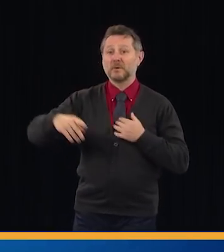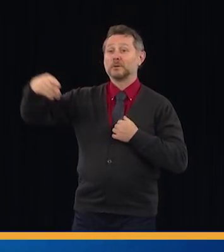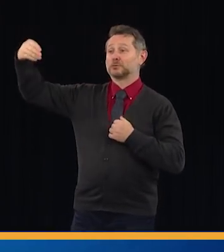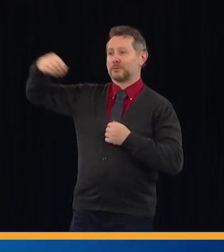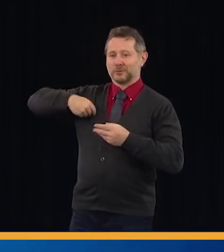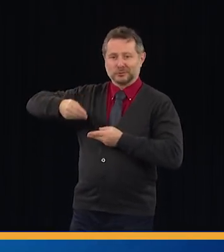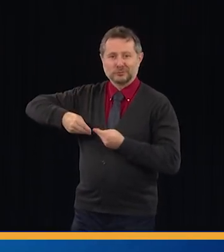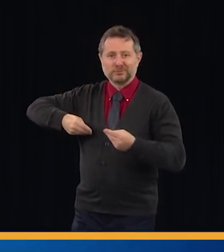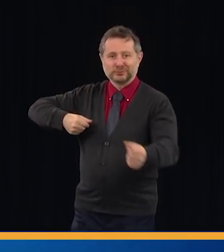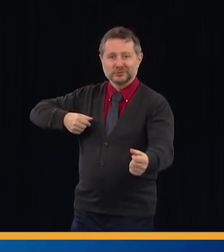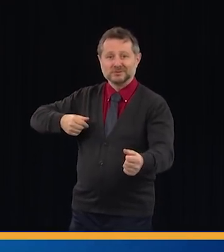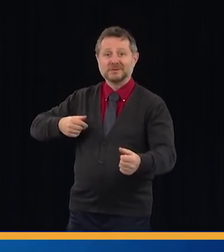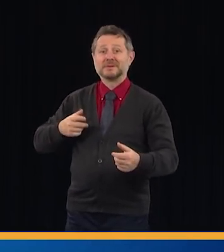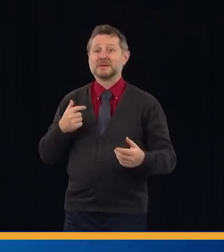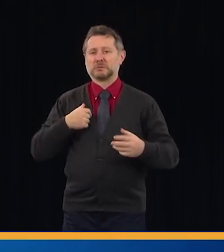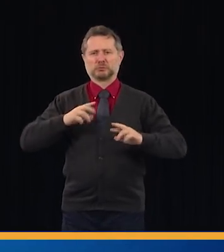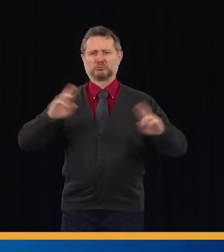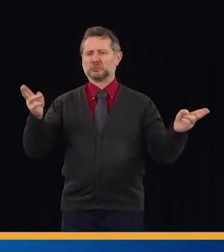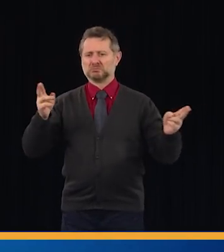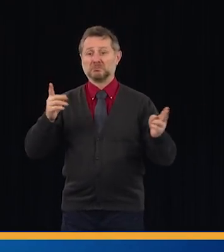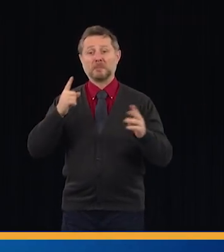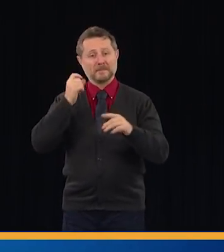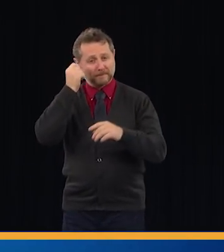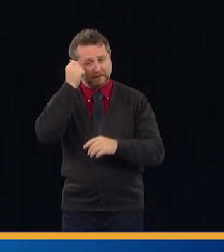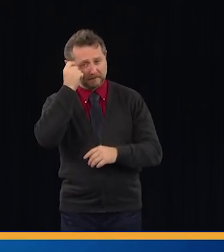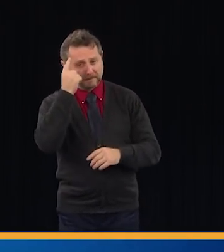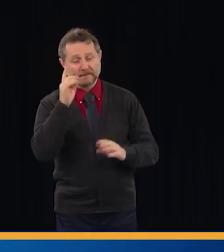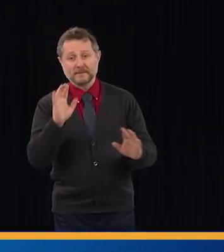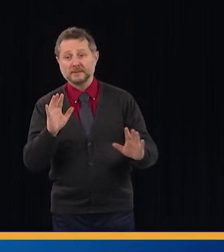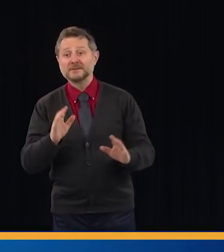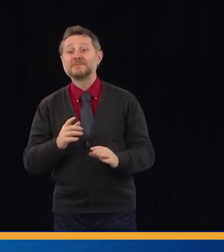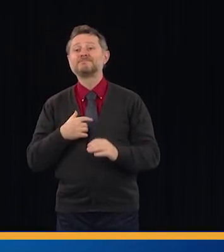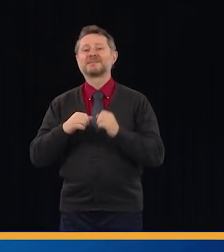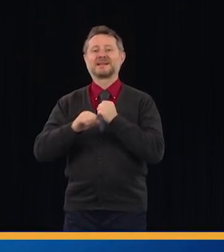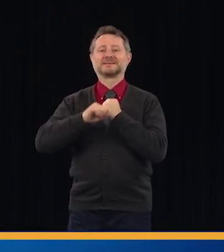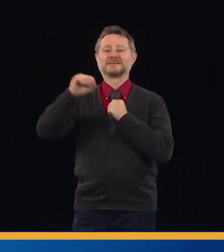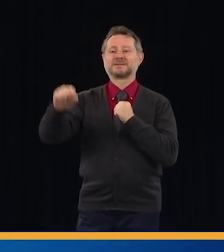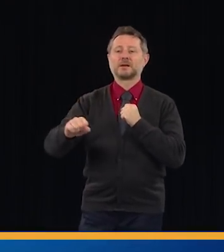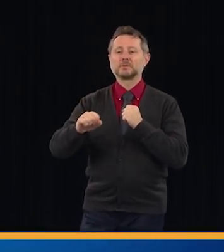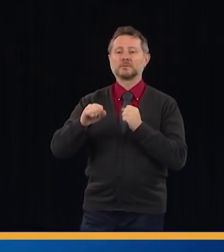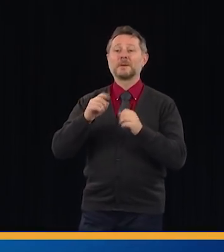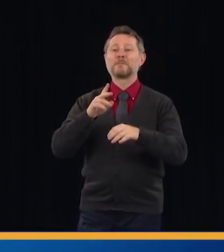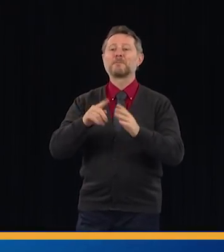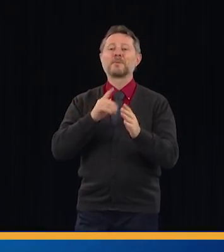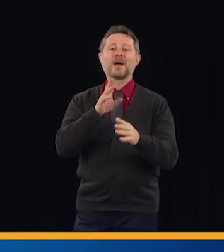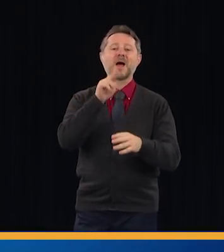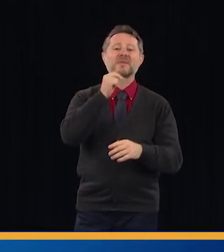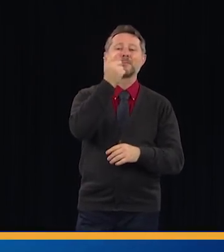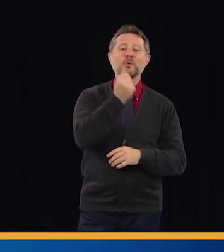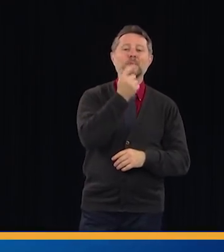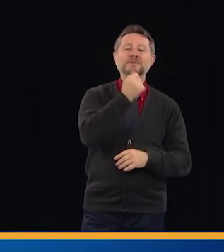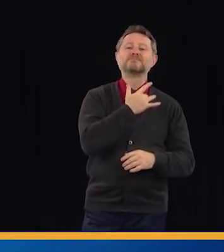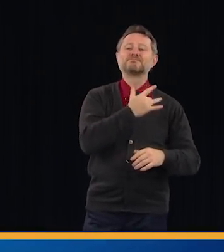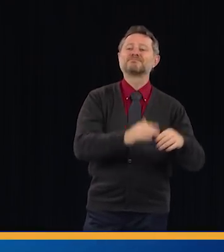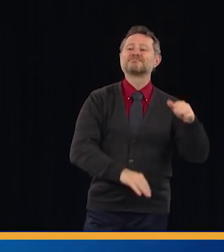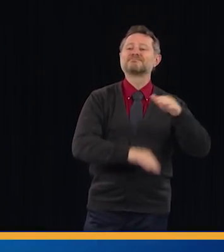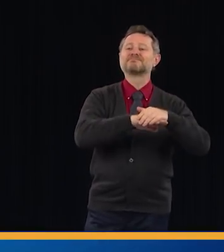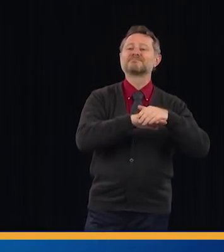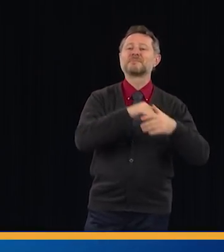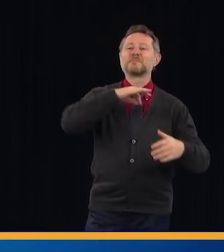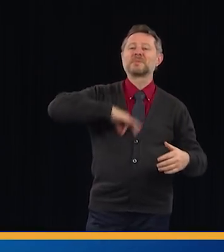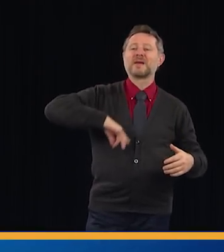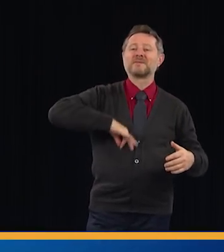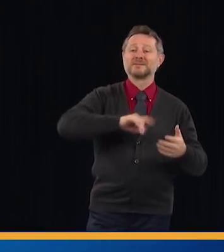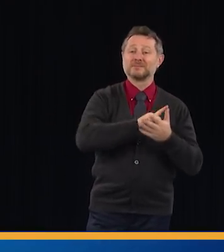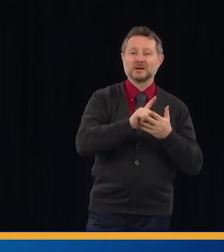that immediately. We're also extending the period covered by unemployment benefits for an additional 13